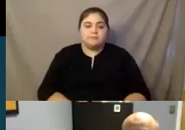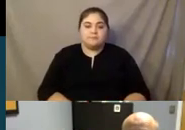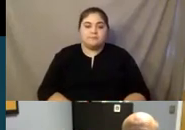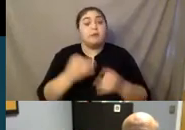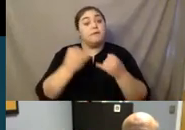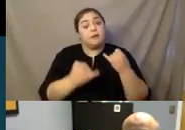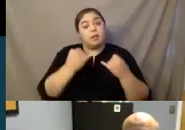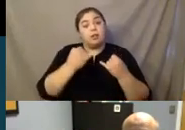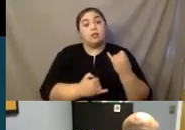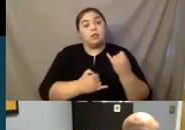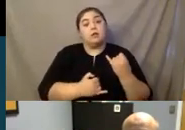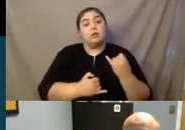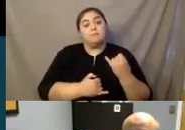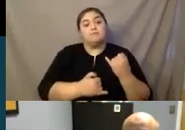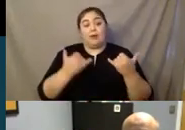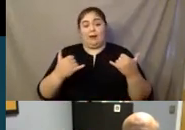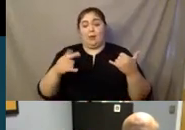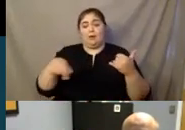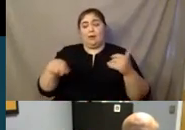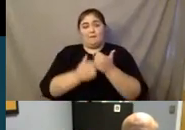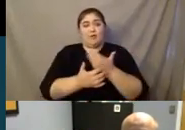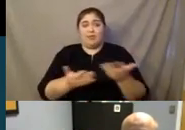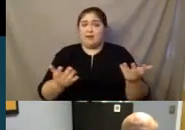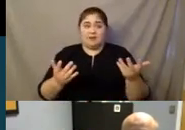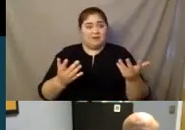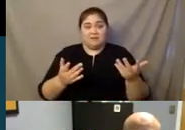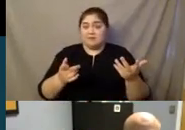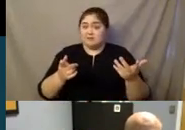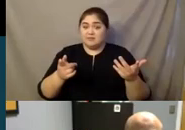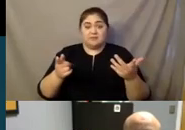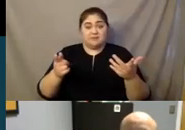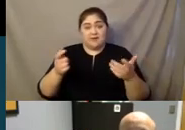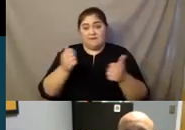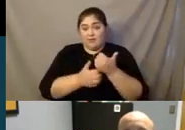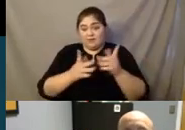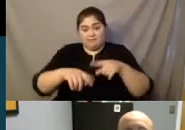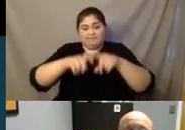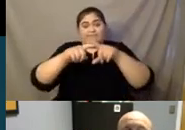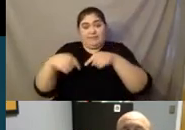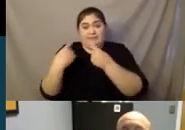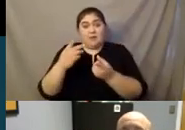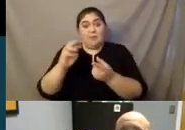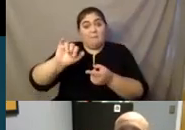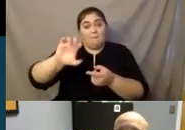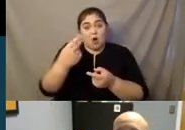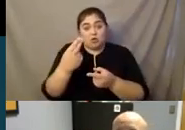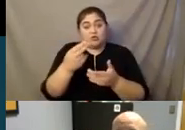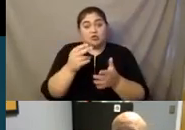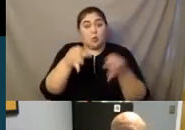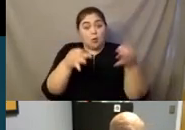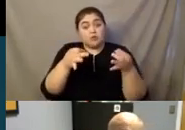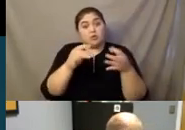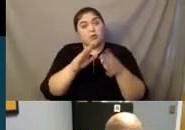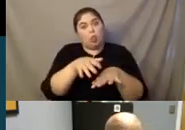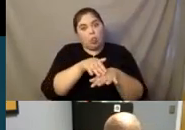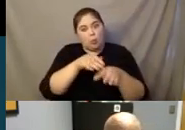finally, the state of things right now, everything has been administratively adjourned since March. Courts are adding things slowly.